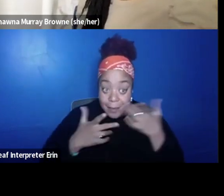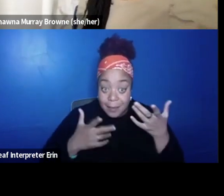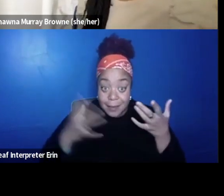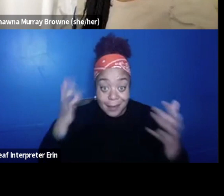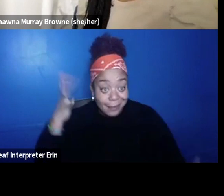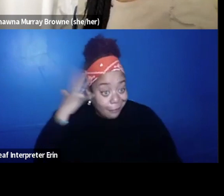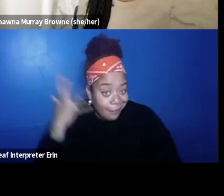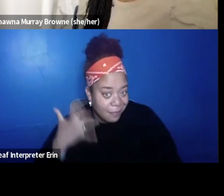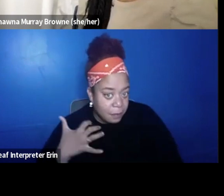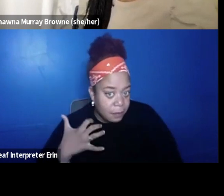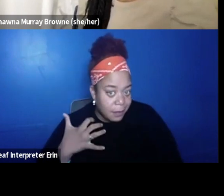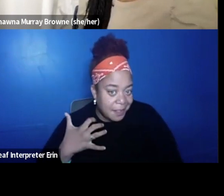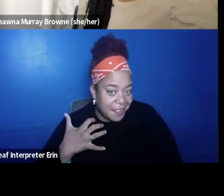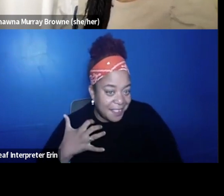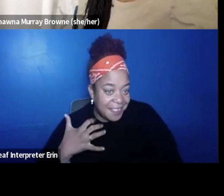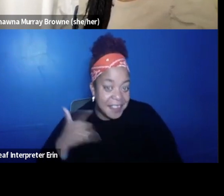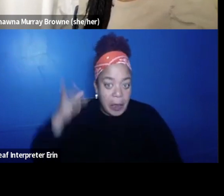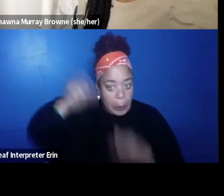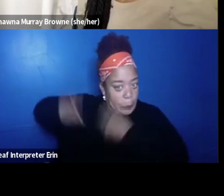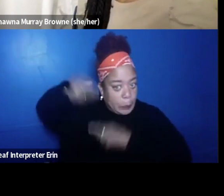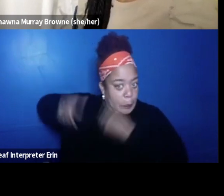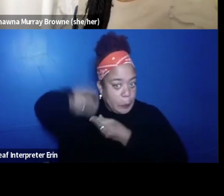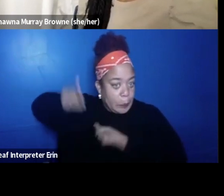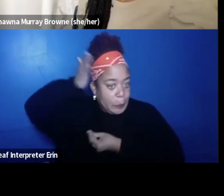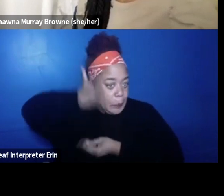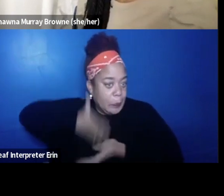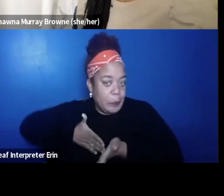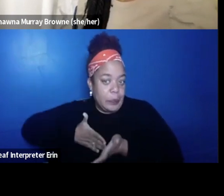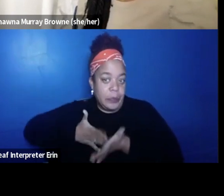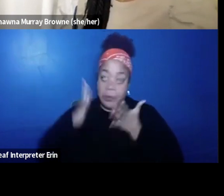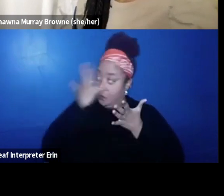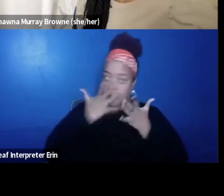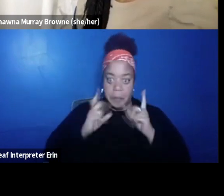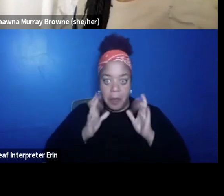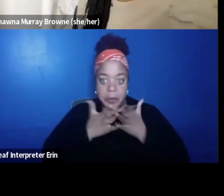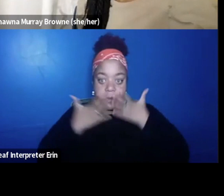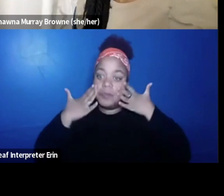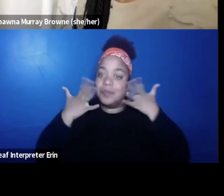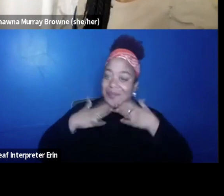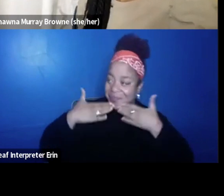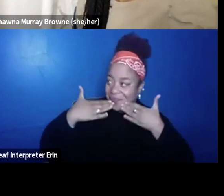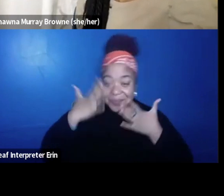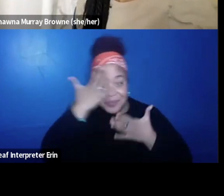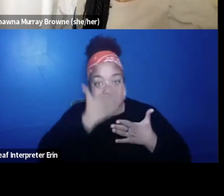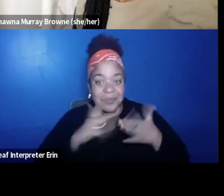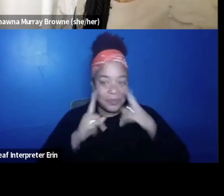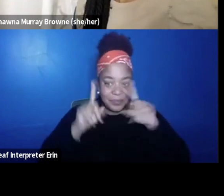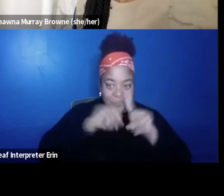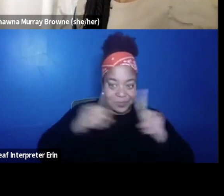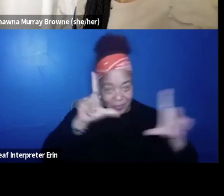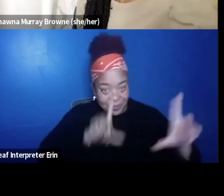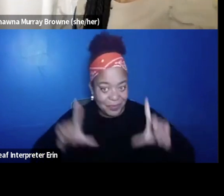different and lands different in those institutions, right? So I see the 1 minute. So I'll